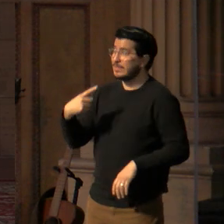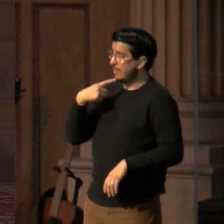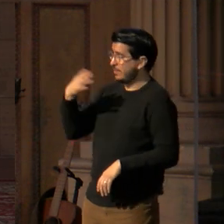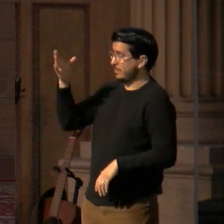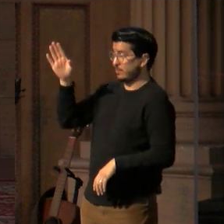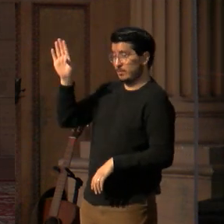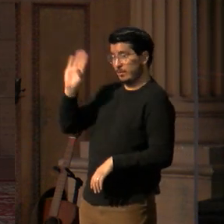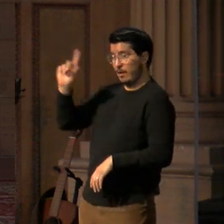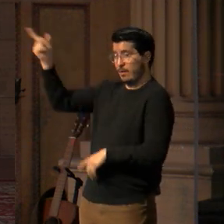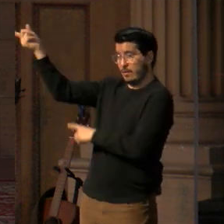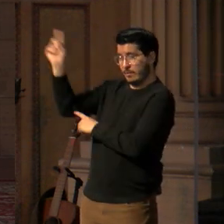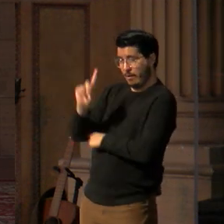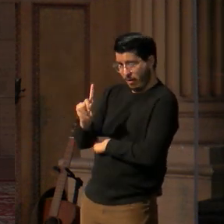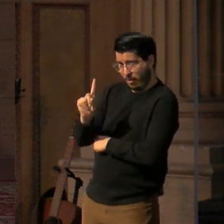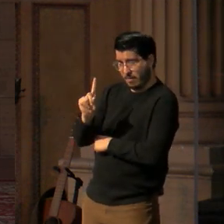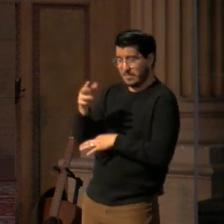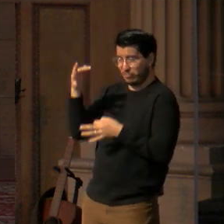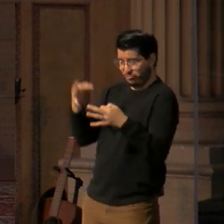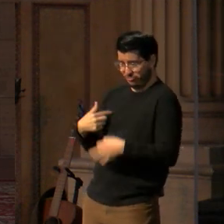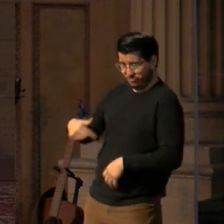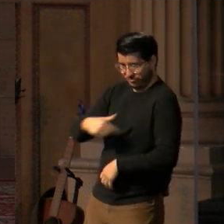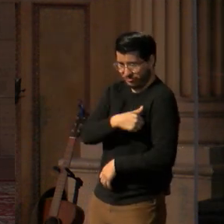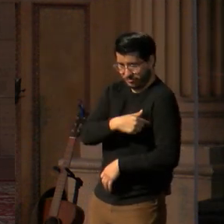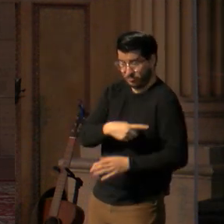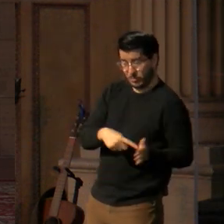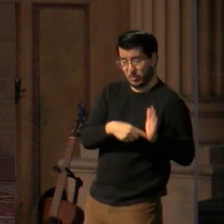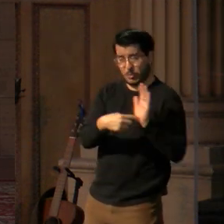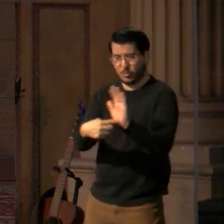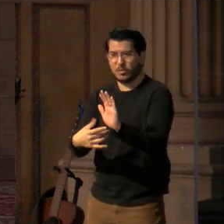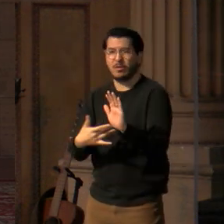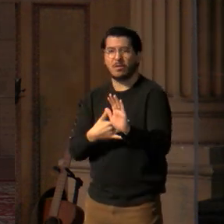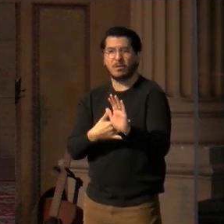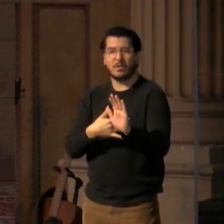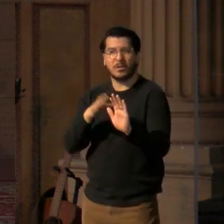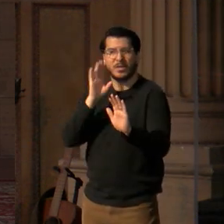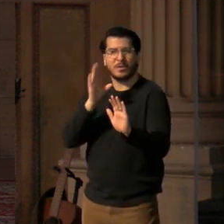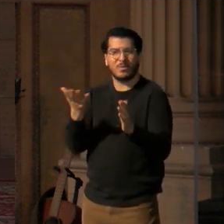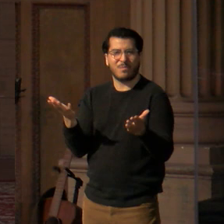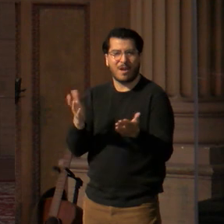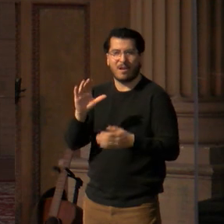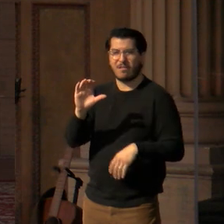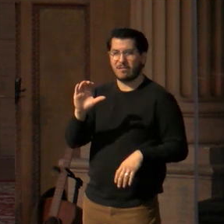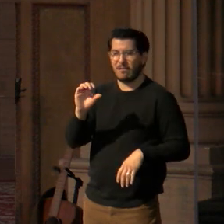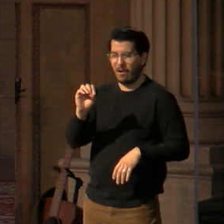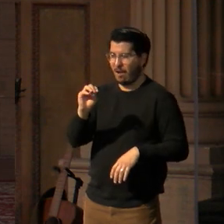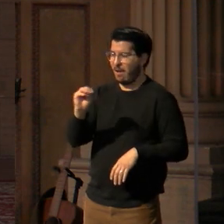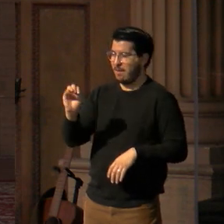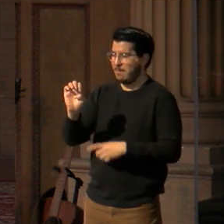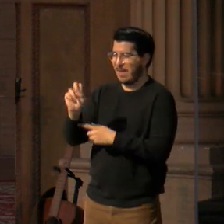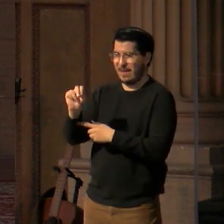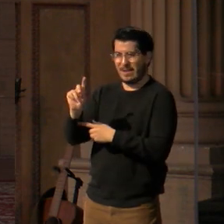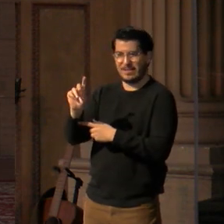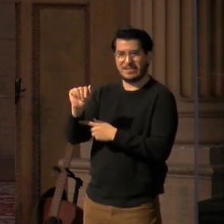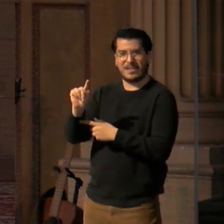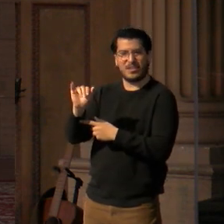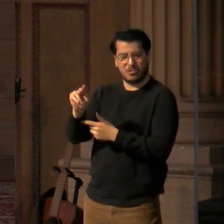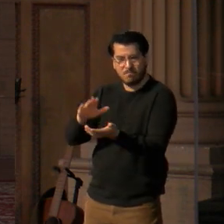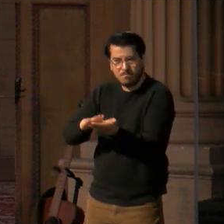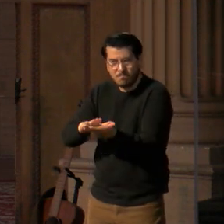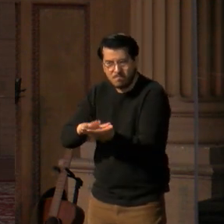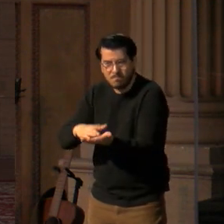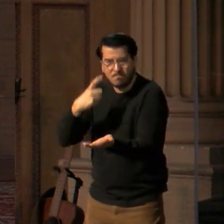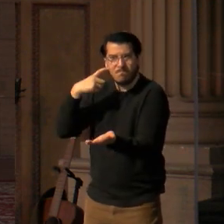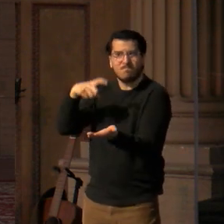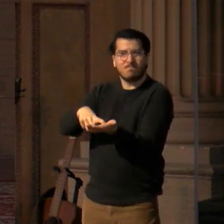judges Christians and exposes our hearts, he gives us commendation. He commends us.